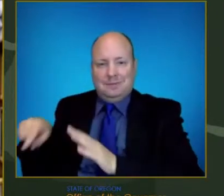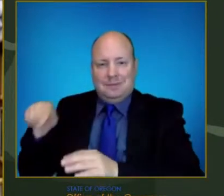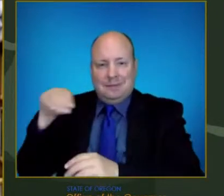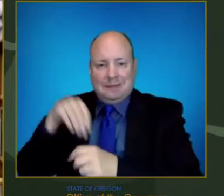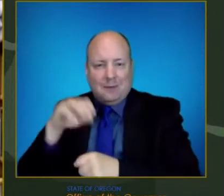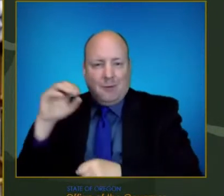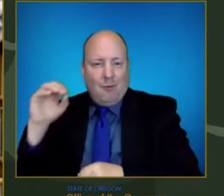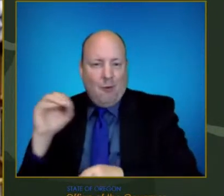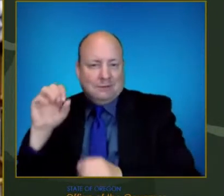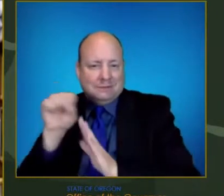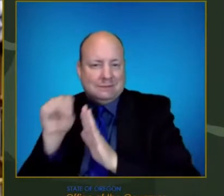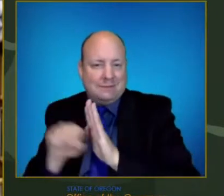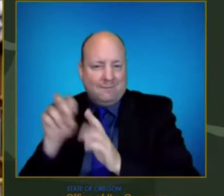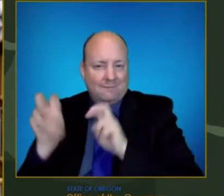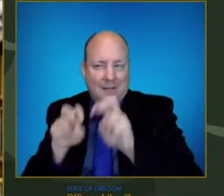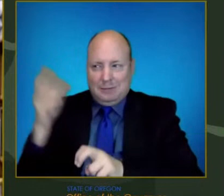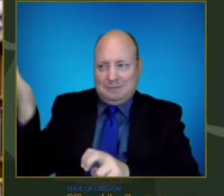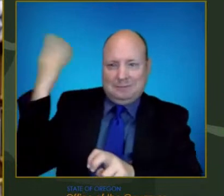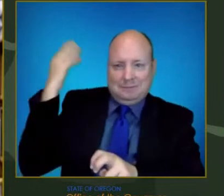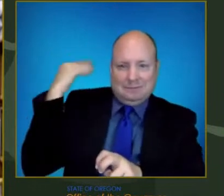from extracurricular activities.